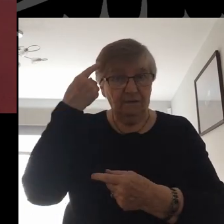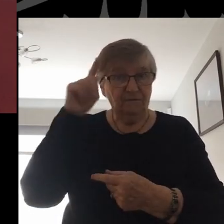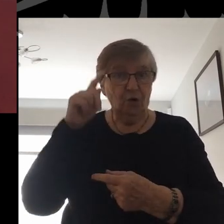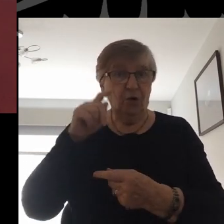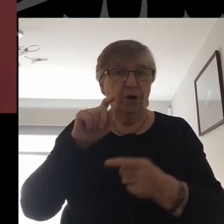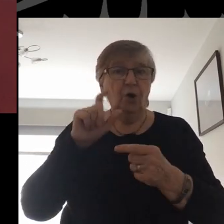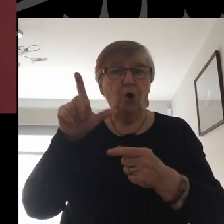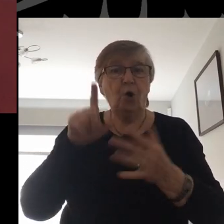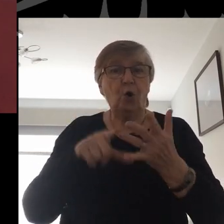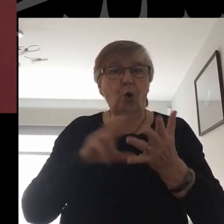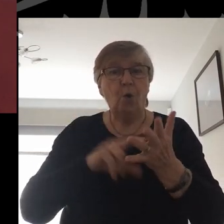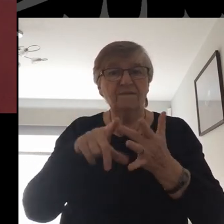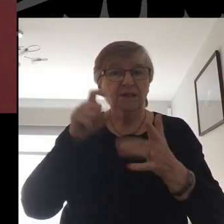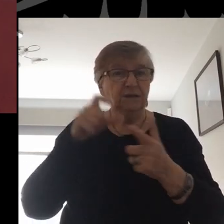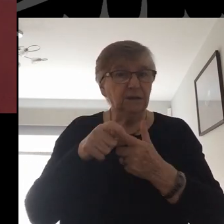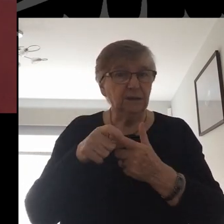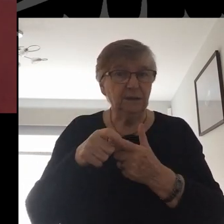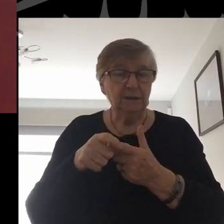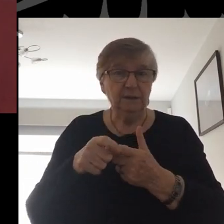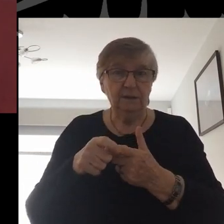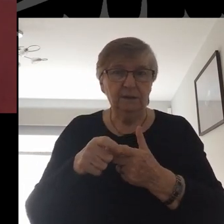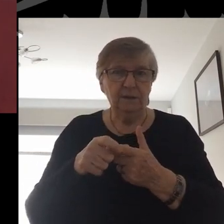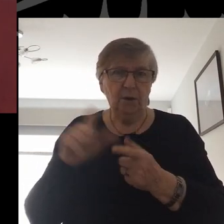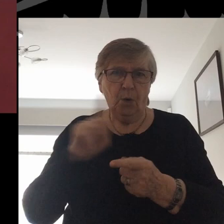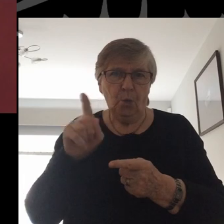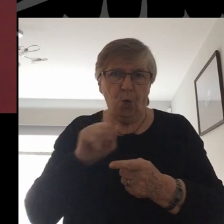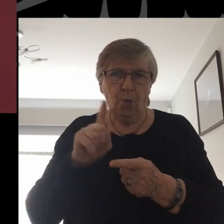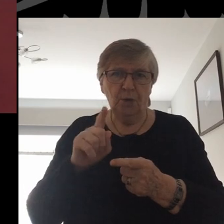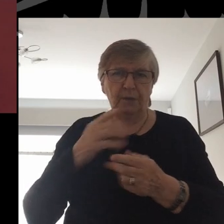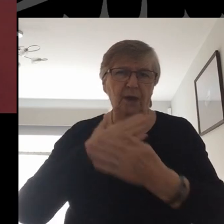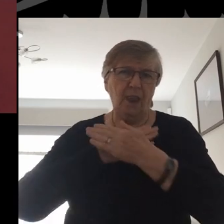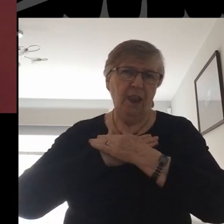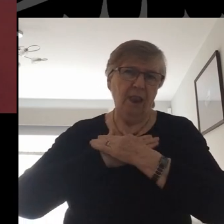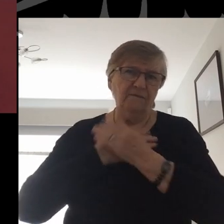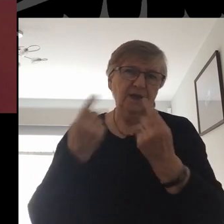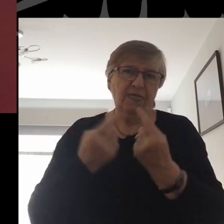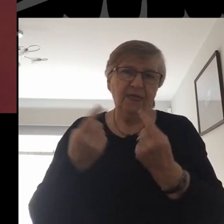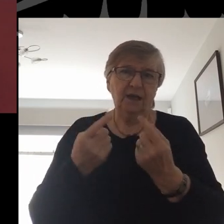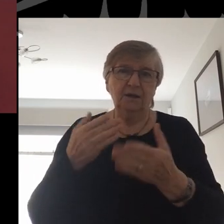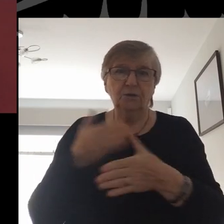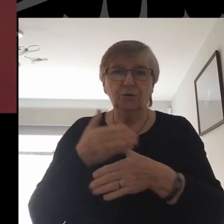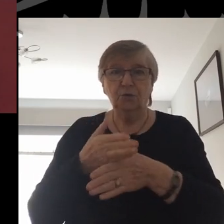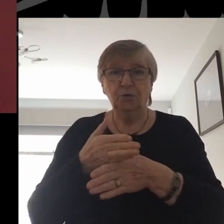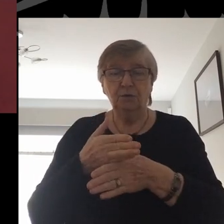of COVID-19, what would be the loving thing to do?